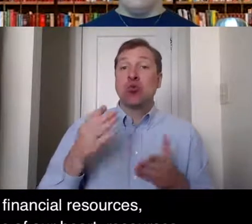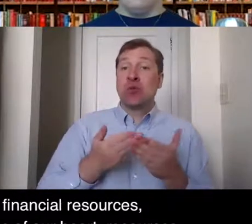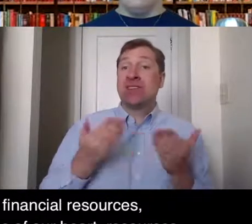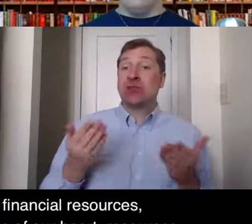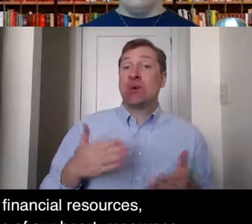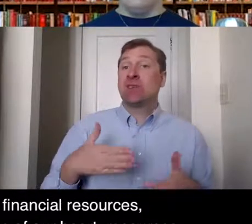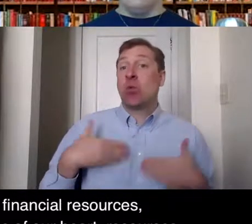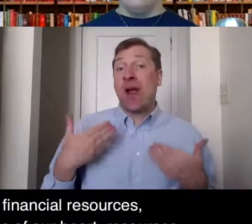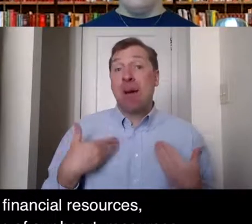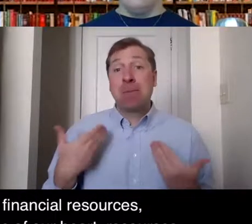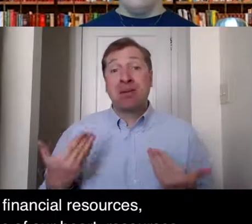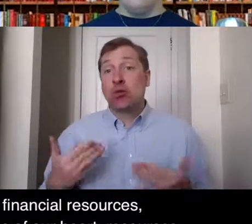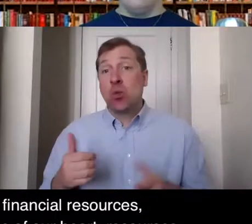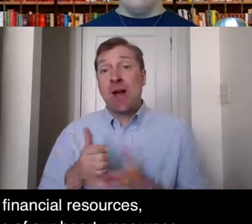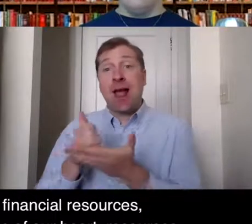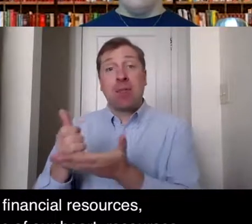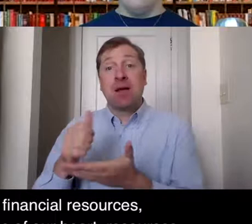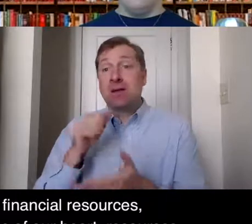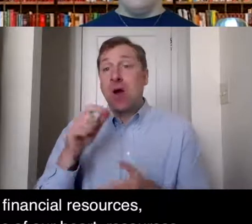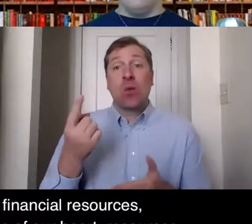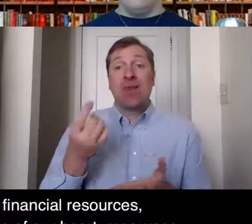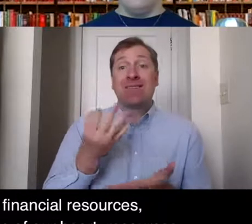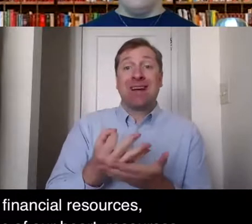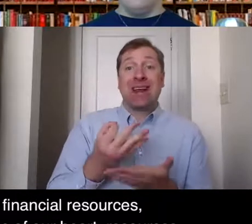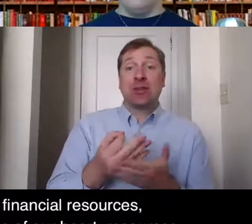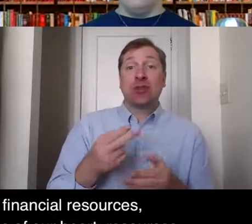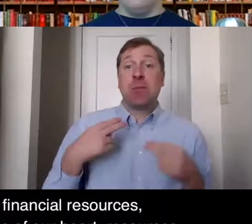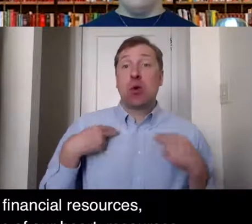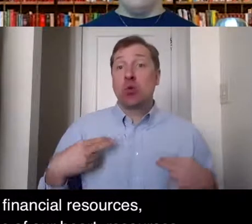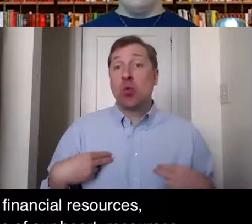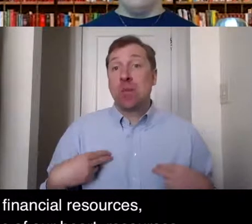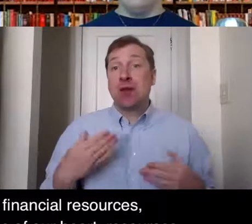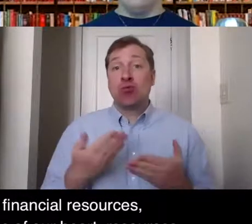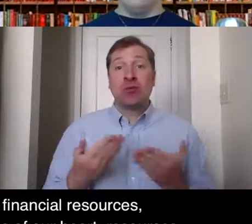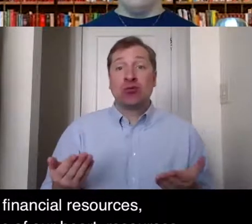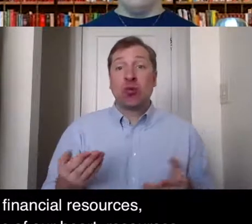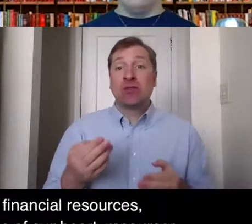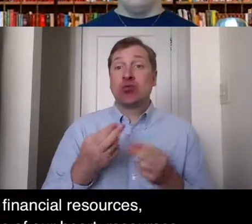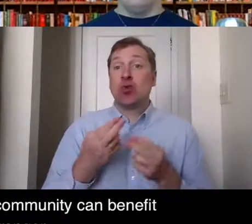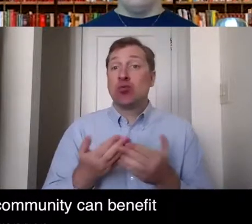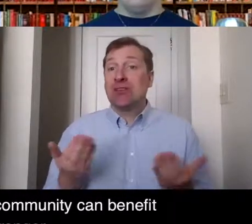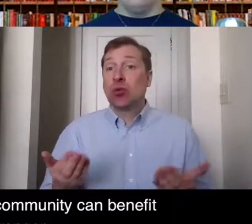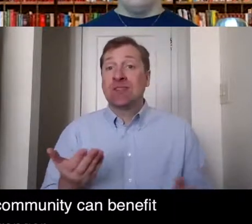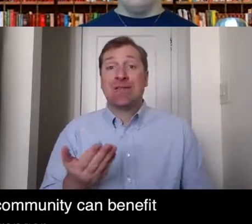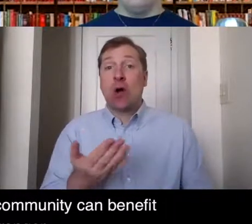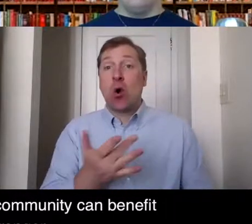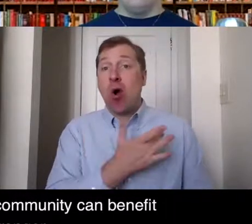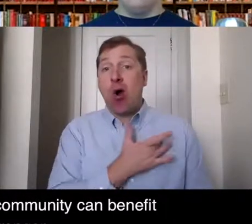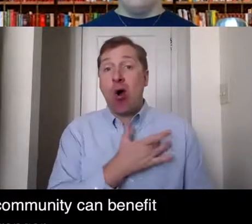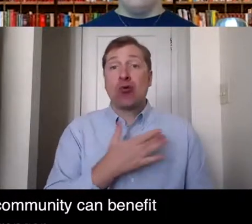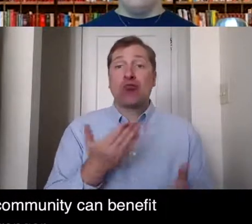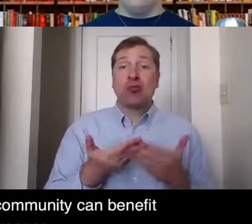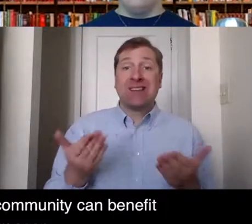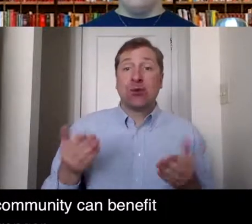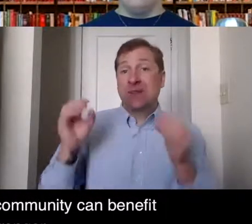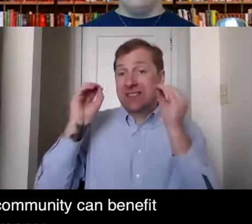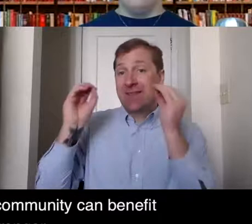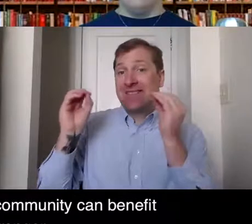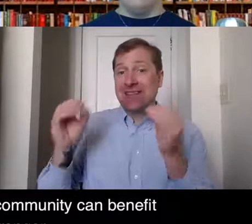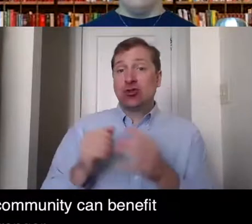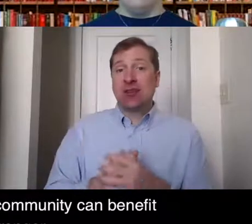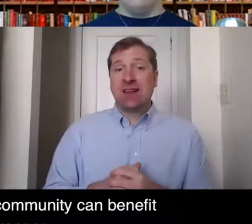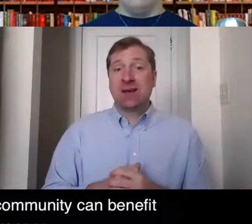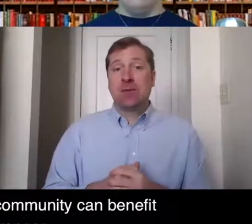just financial resources, human resources, resources of our heart, resources of teaching, so